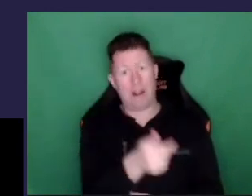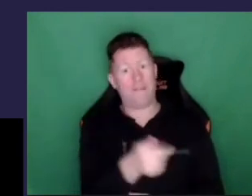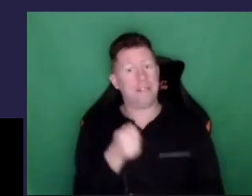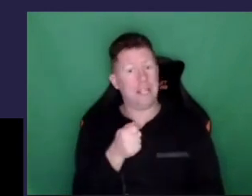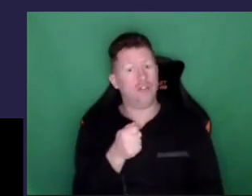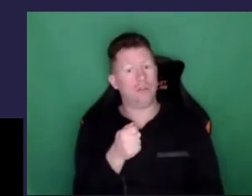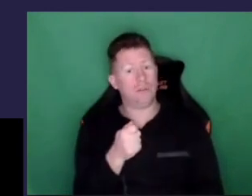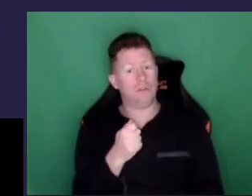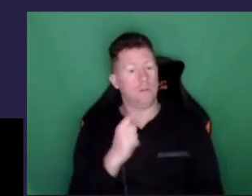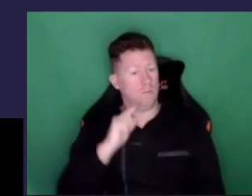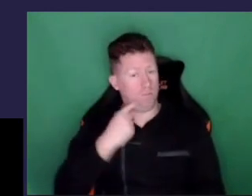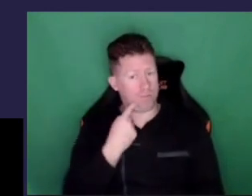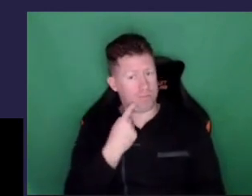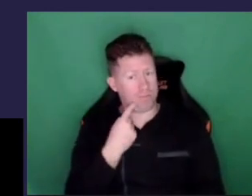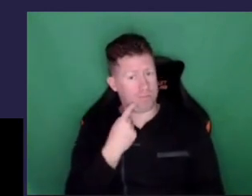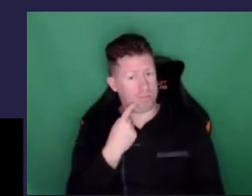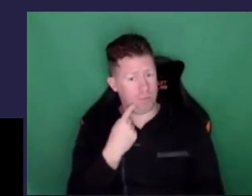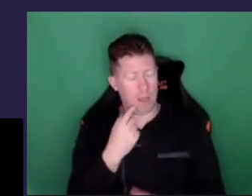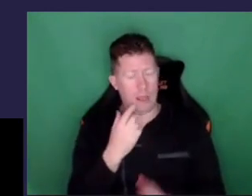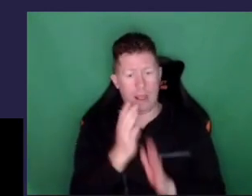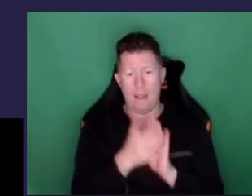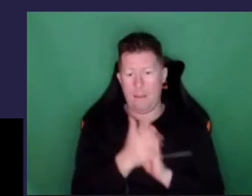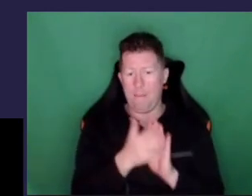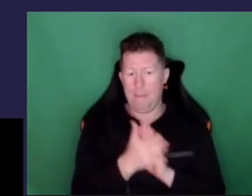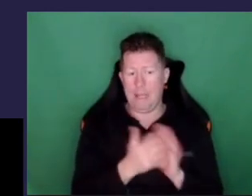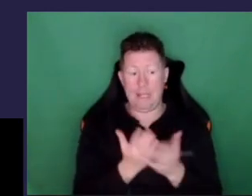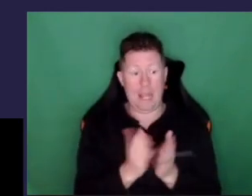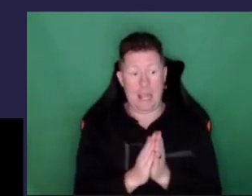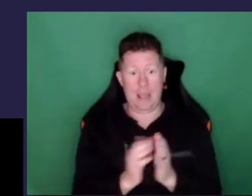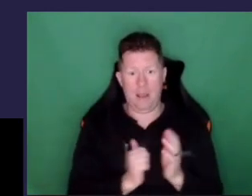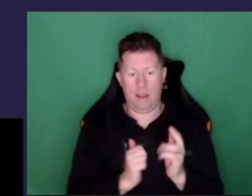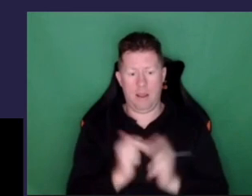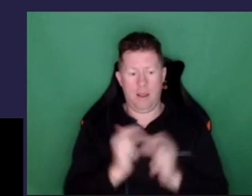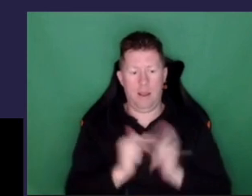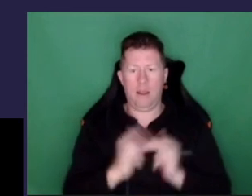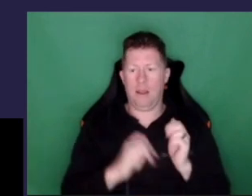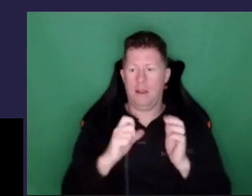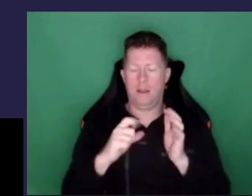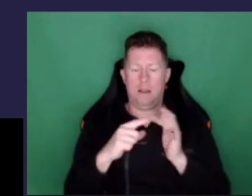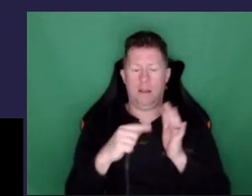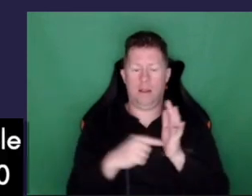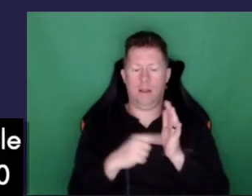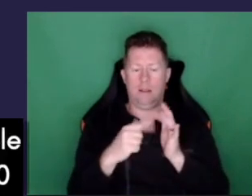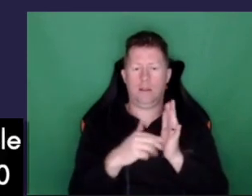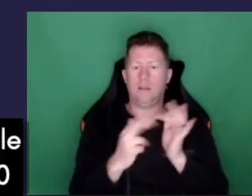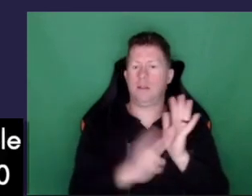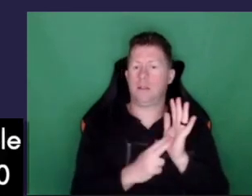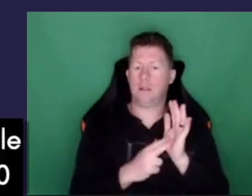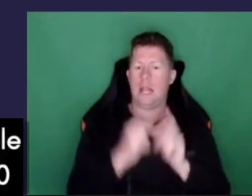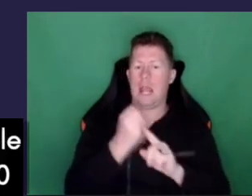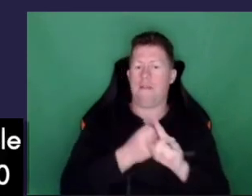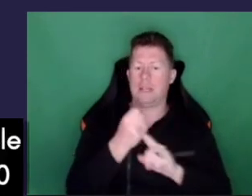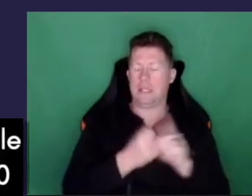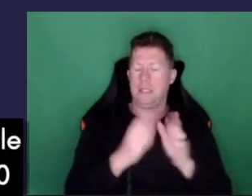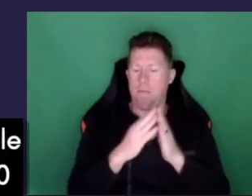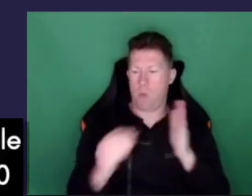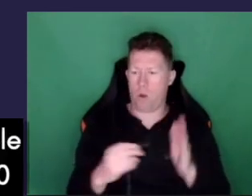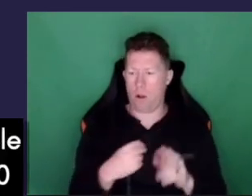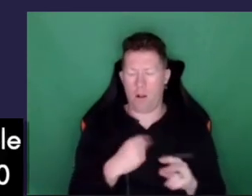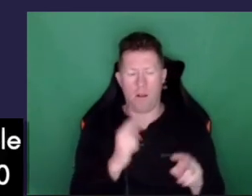the format that I've worked through, which is a citizen advocacy model. I have